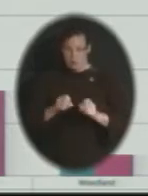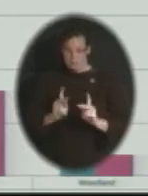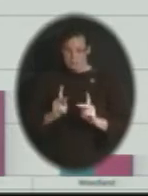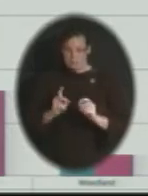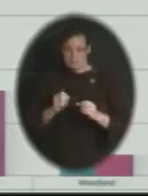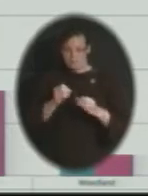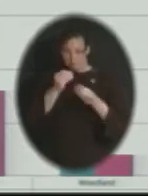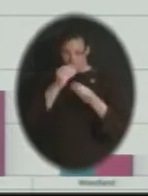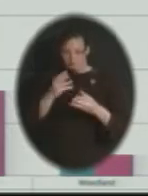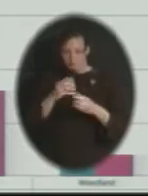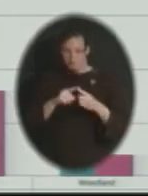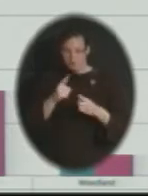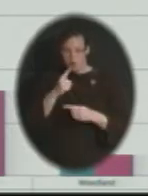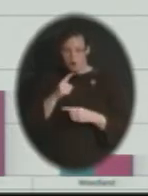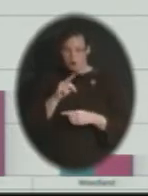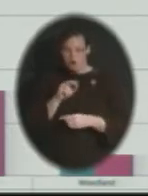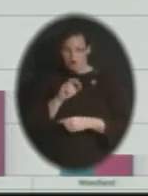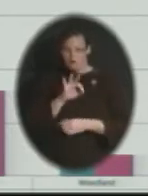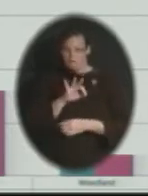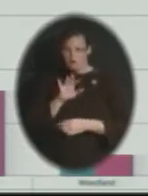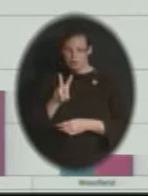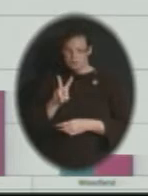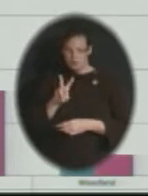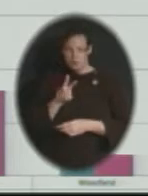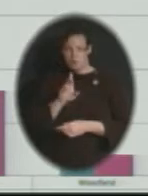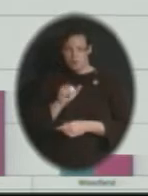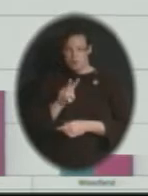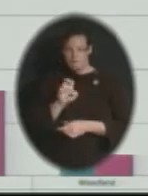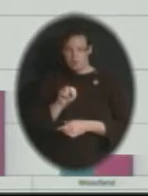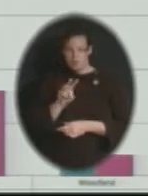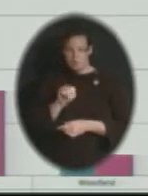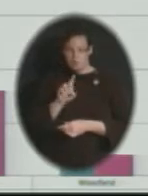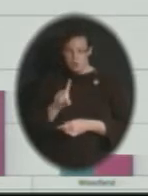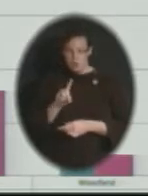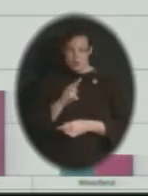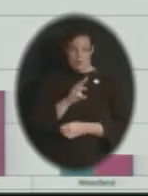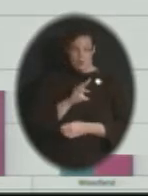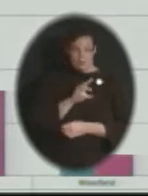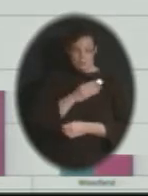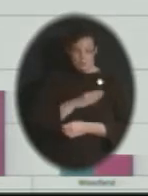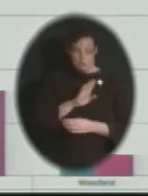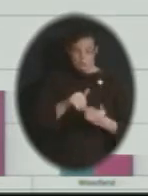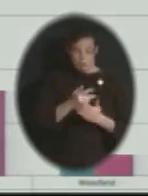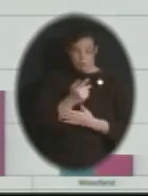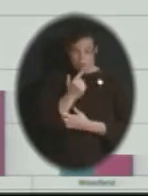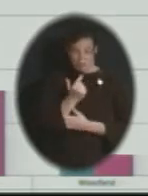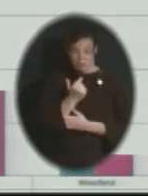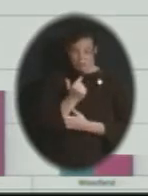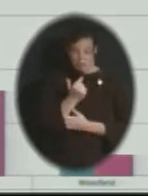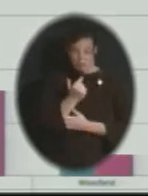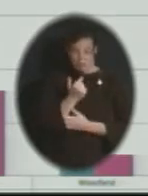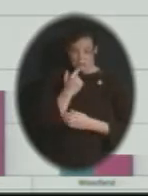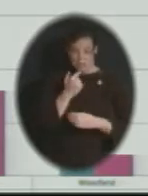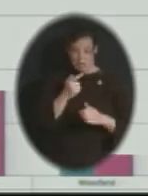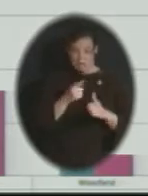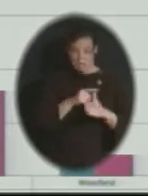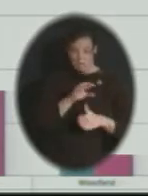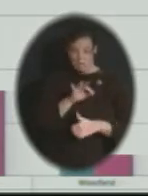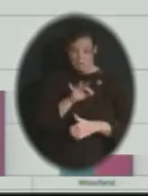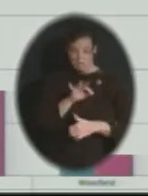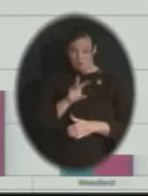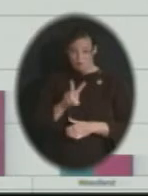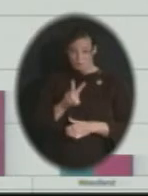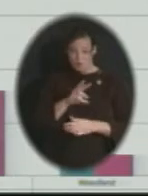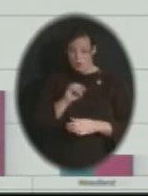at Forest View, Meadow Lane, Ravenwood, and Woodland attendance areas. The blue is all of last year. So as I said earlier, Forest View, Meadow Lane are